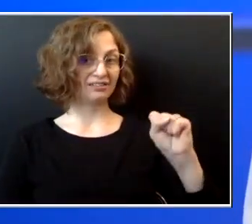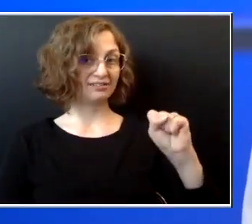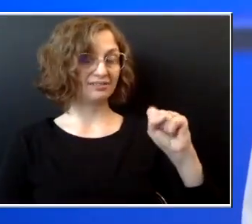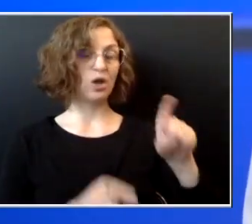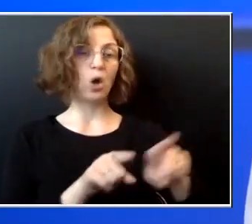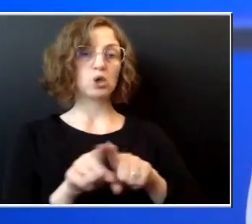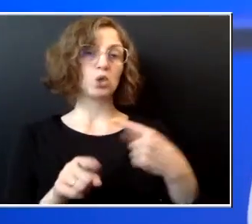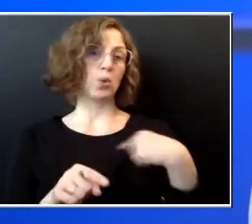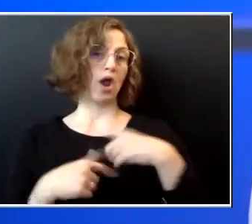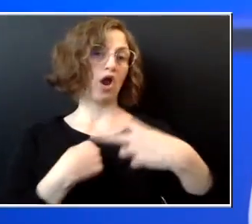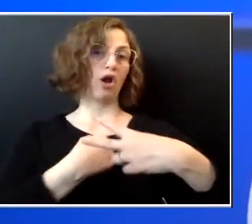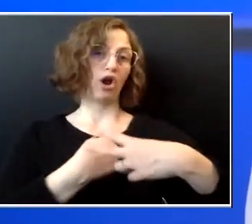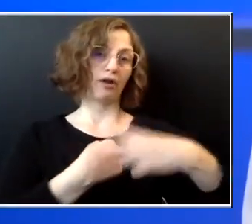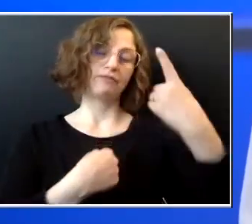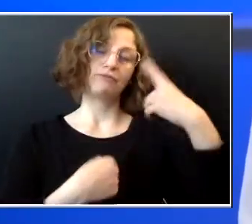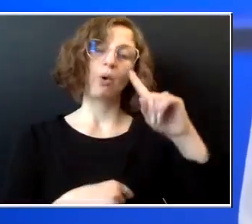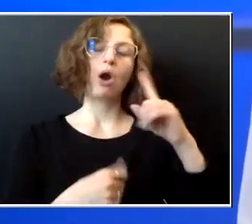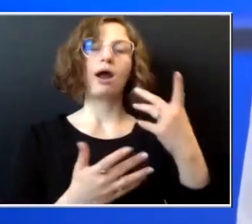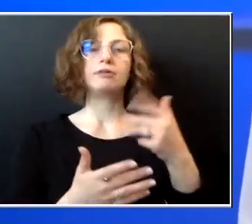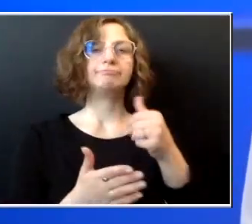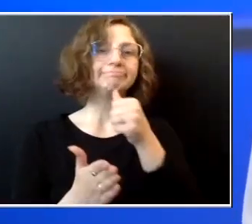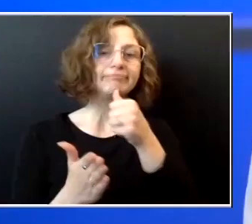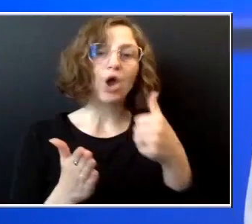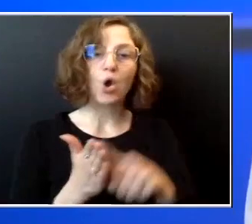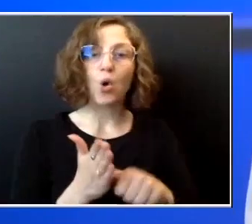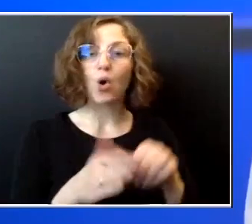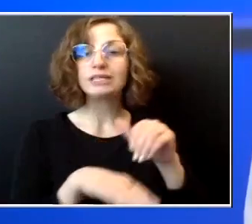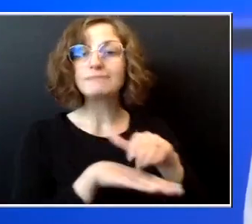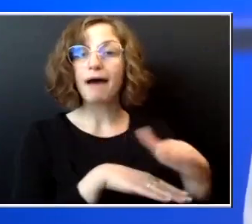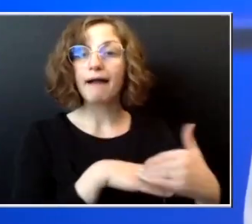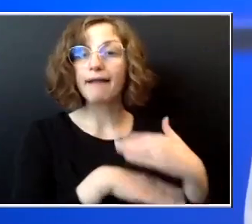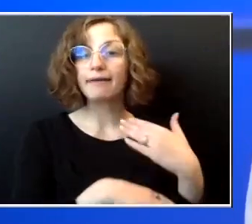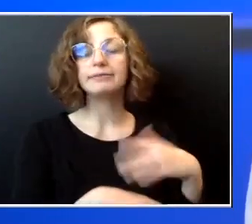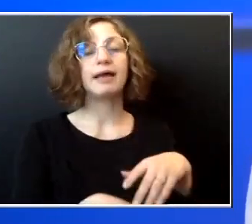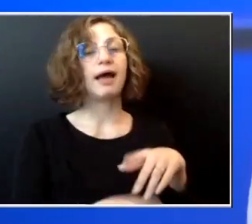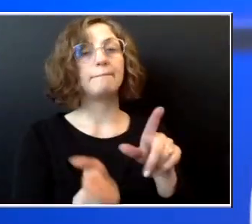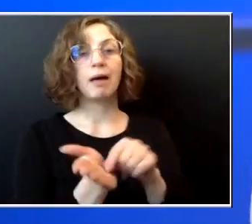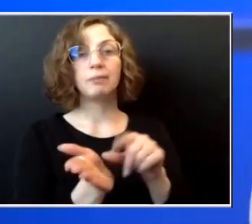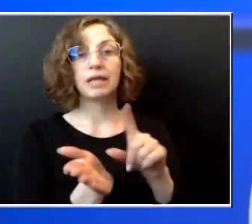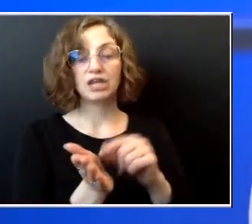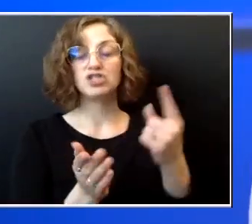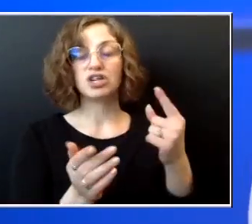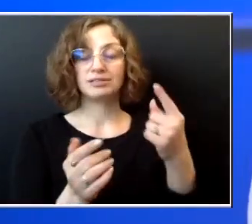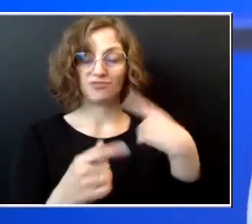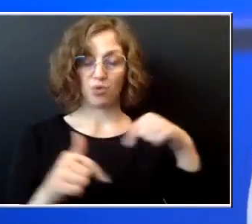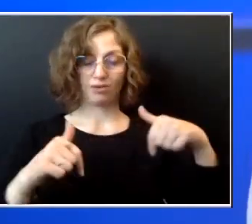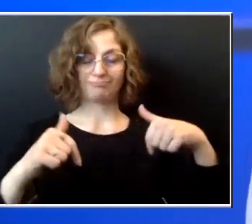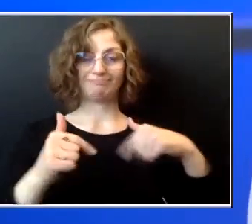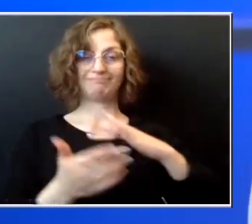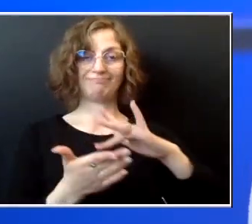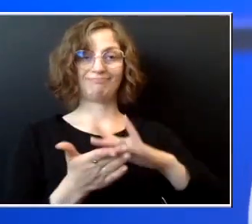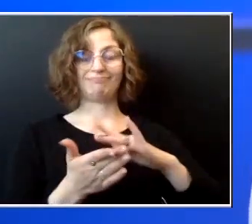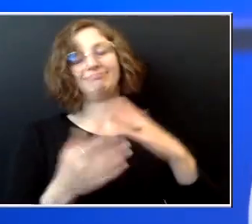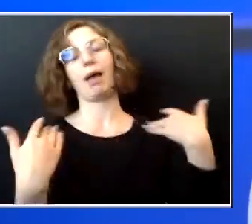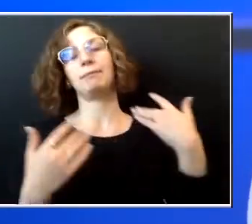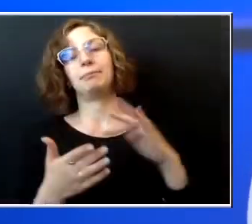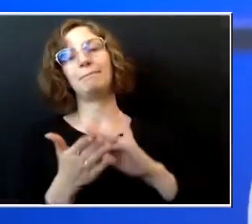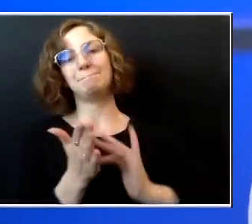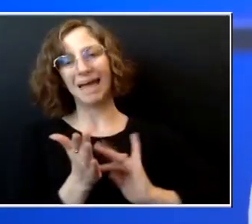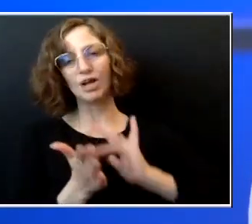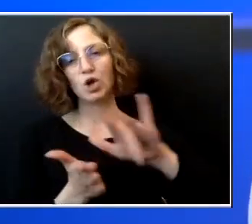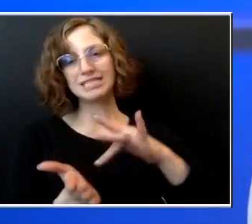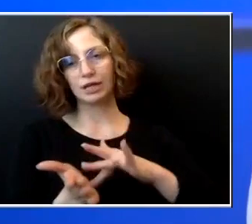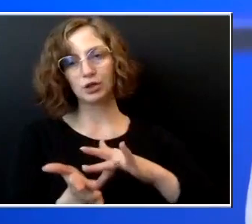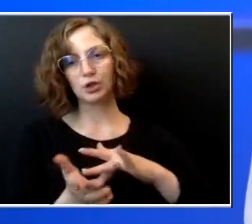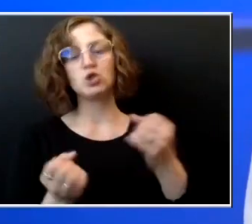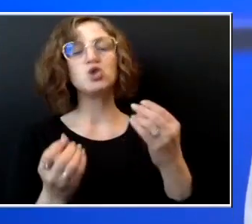the correspondence and the publications for the medical center. And so we're constantly trying to create a historical record of what's